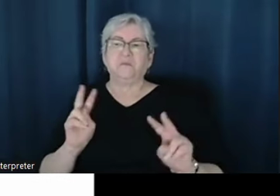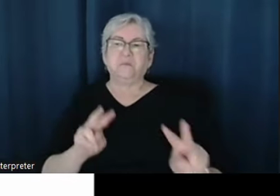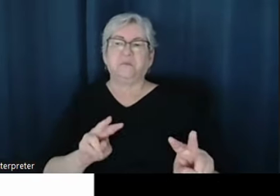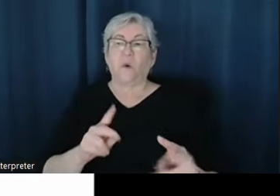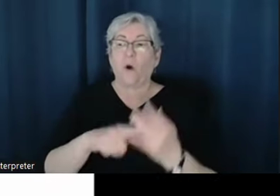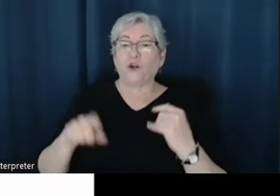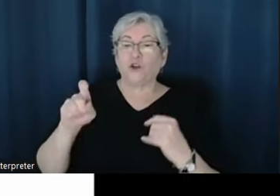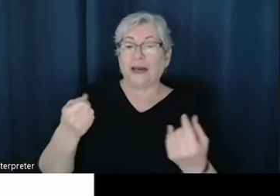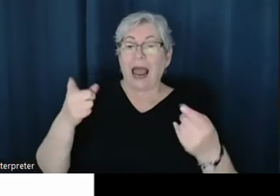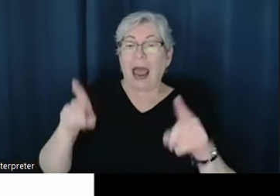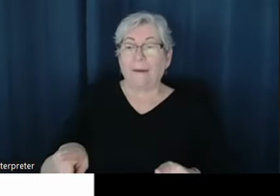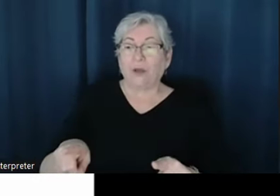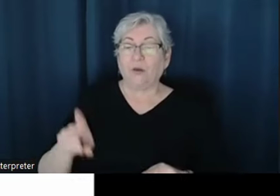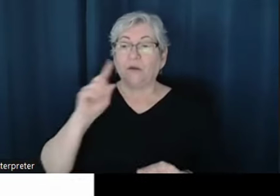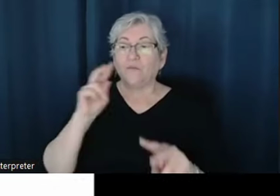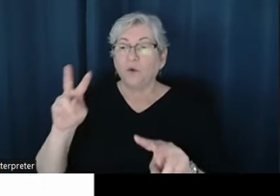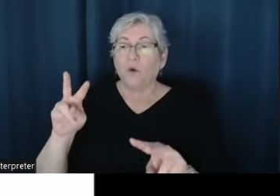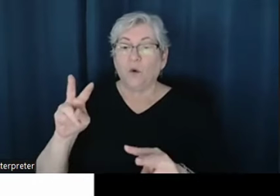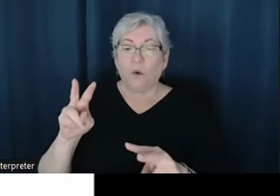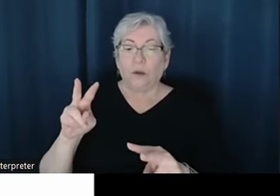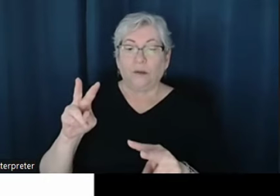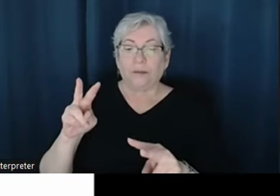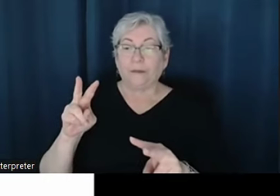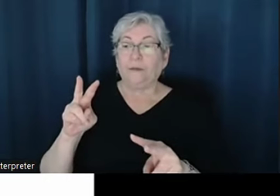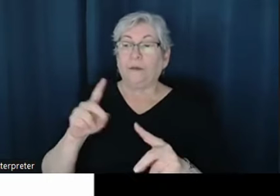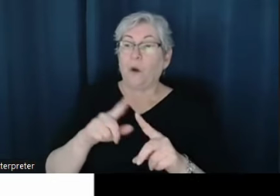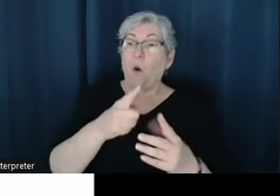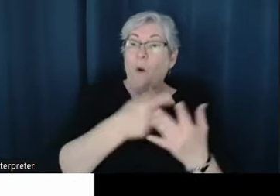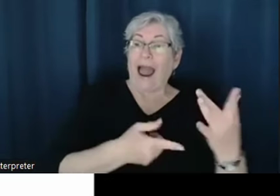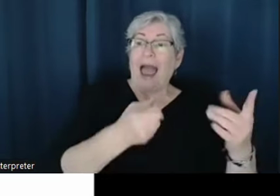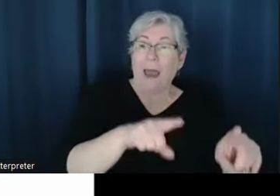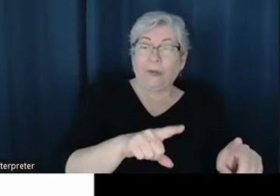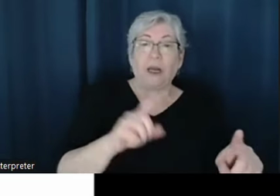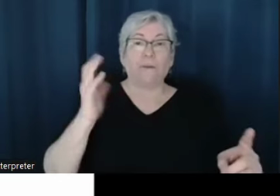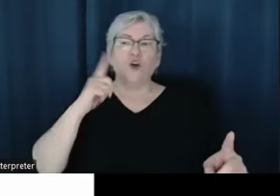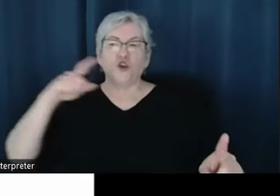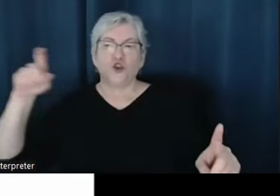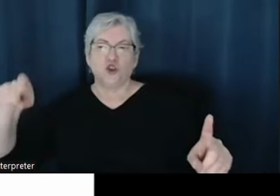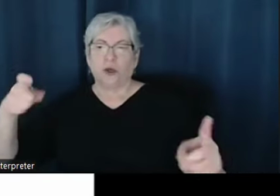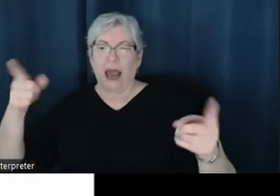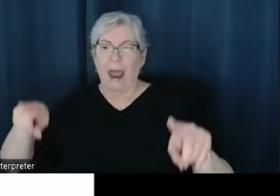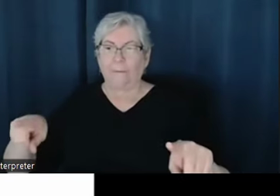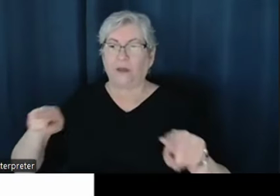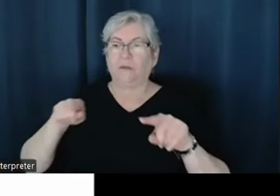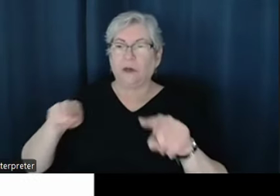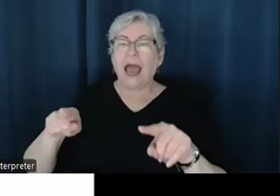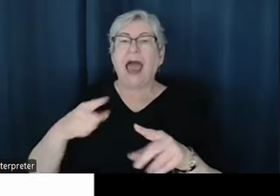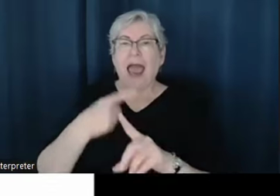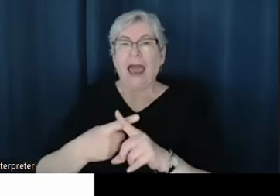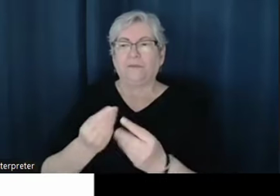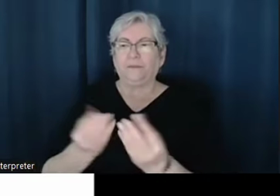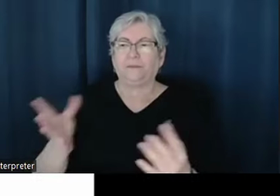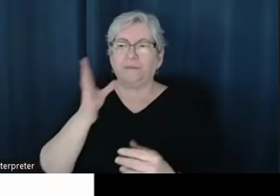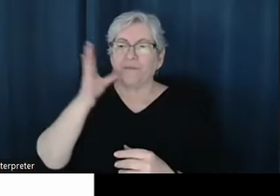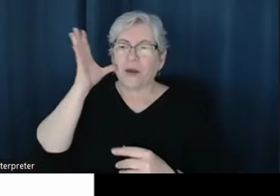that you can look at what's happening compared to what should be happening, and also provide information for parents and